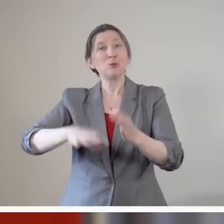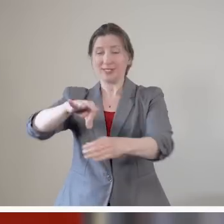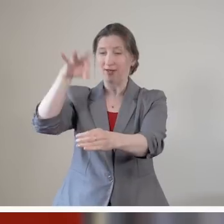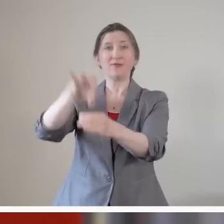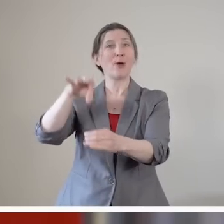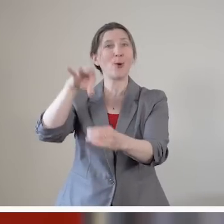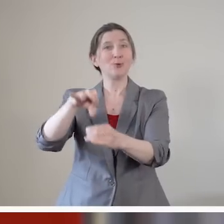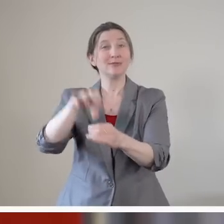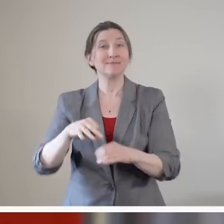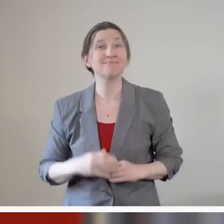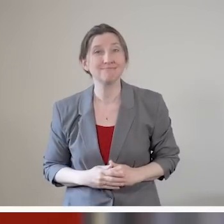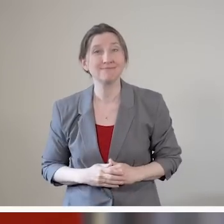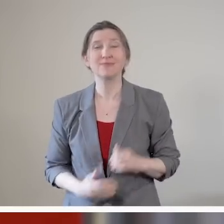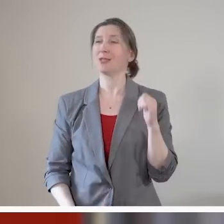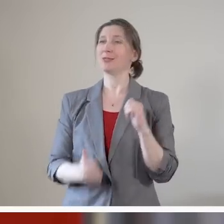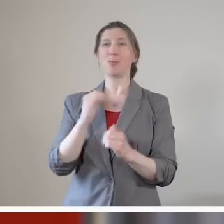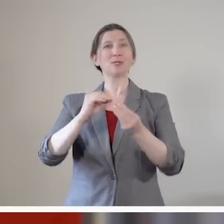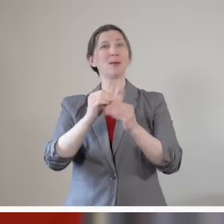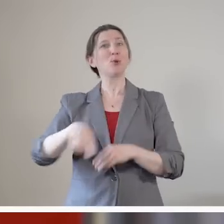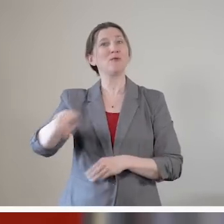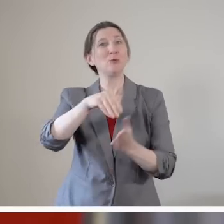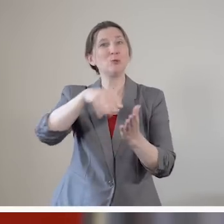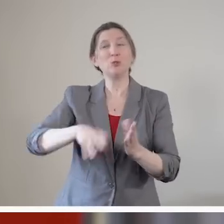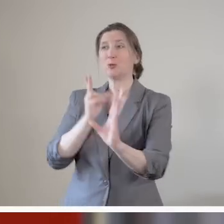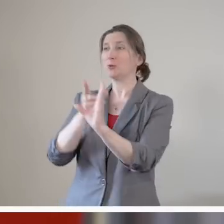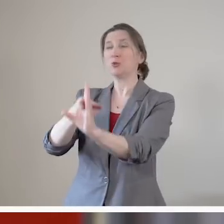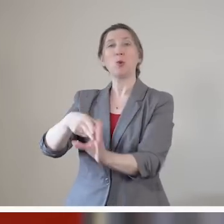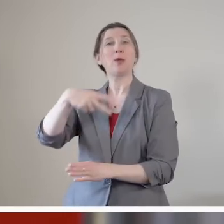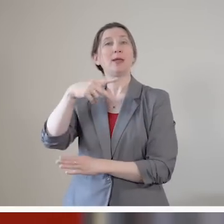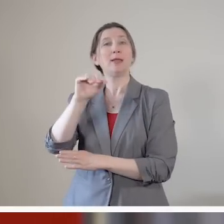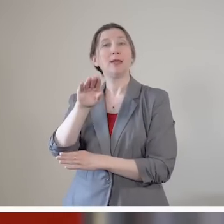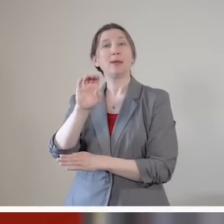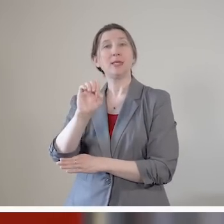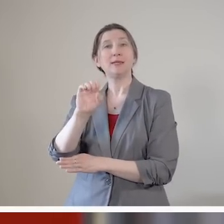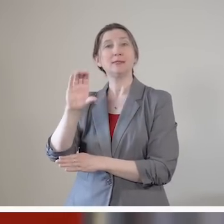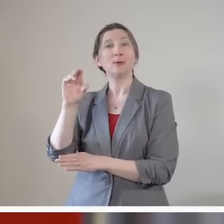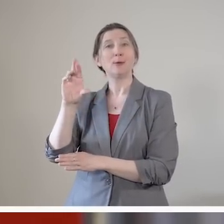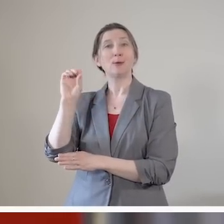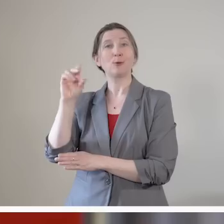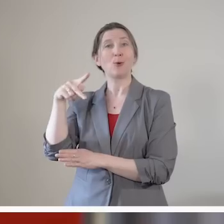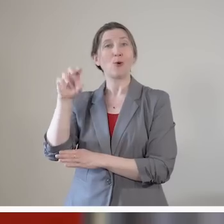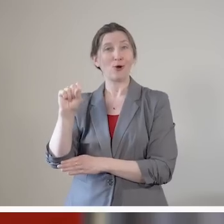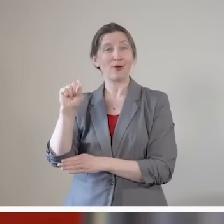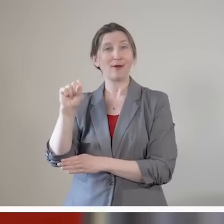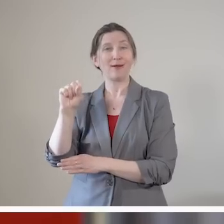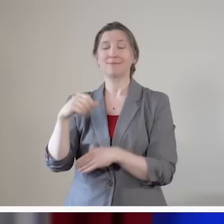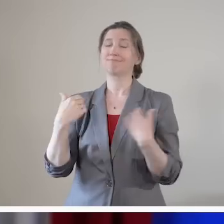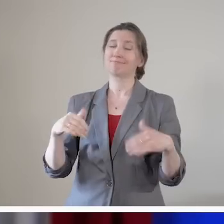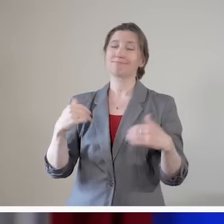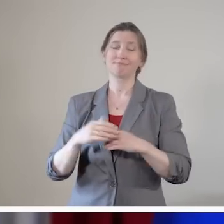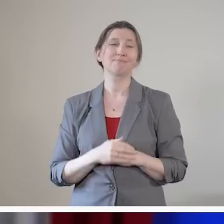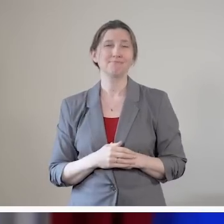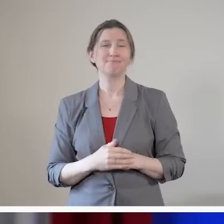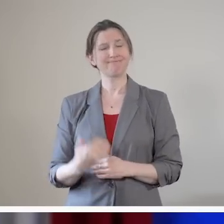at other schools and helped make UW-Madison the number one school in the nation for Peace Corps volunteers.